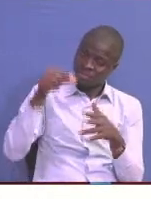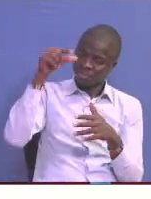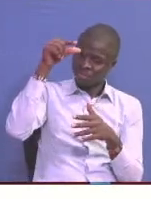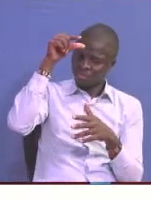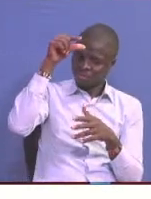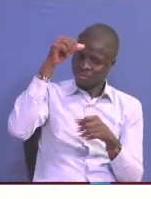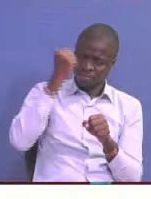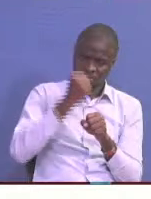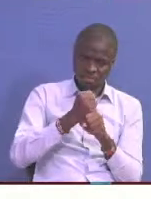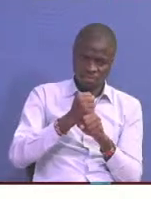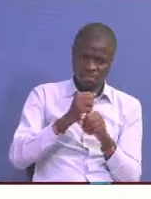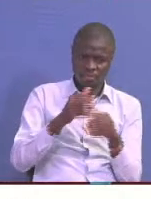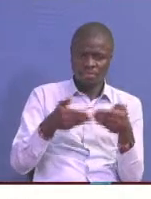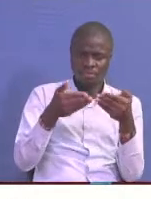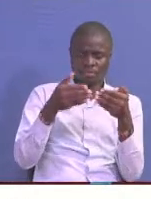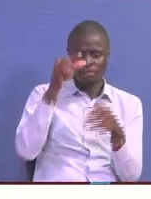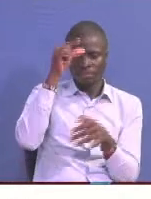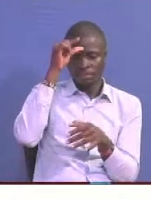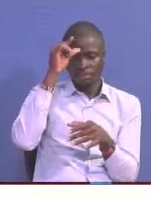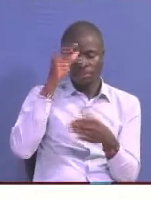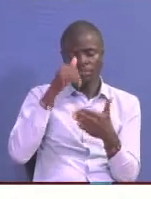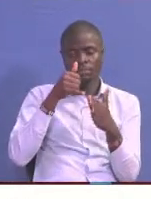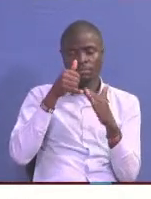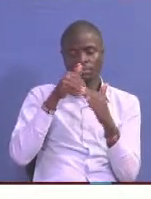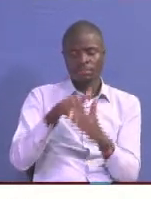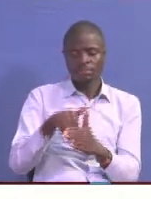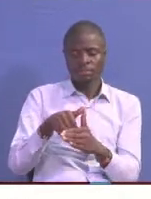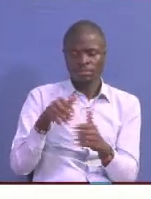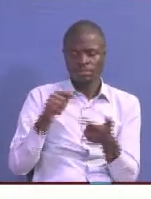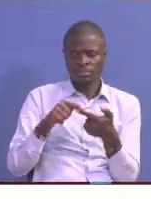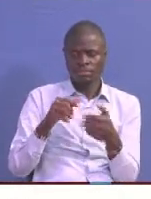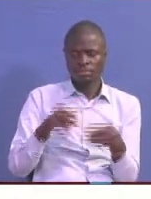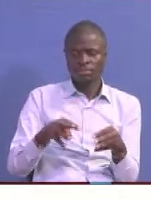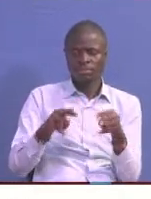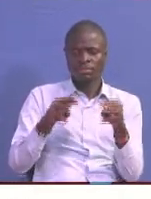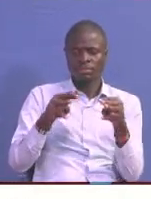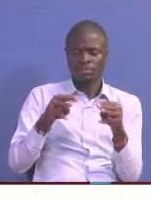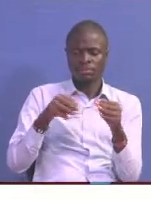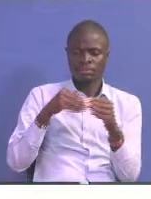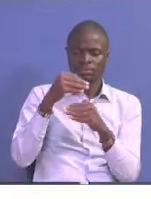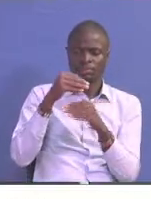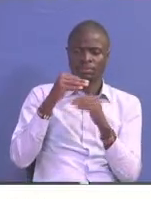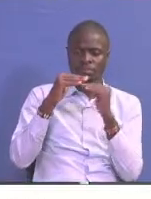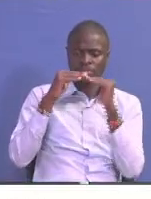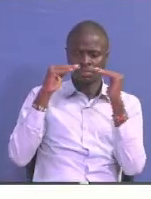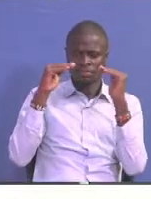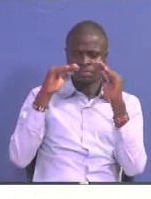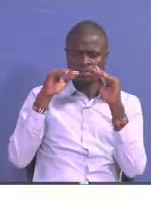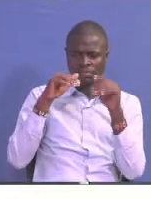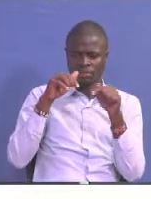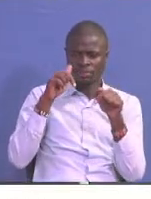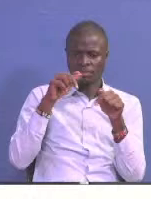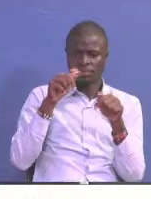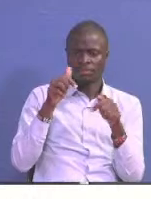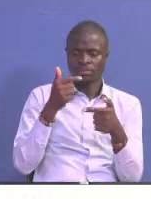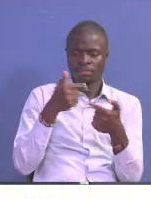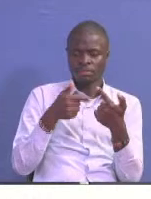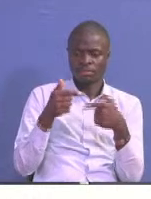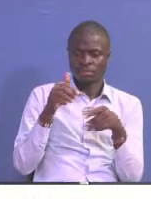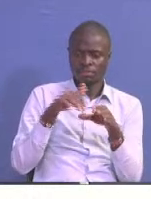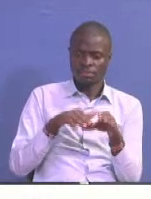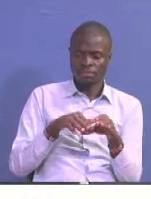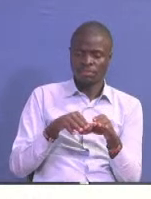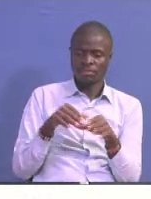and give the government some input to help them move to the next level? And this is where we also come in,